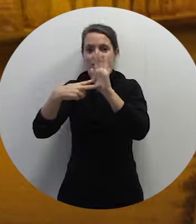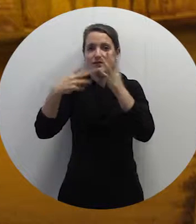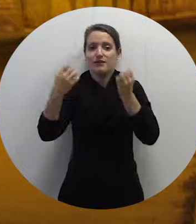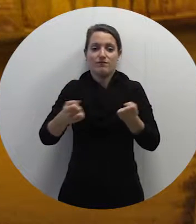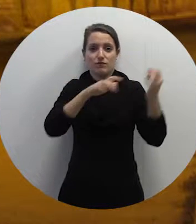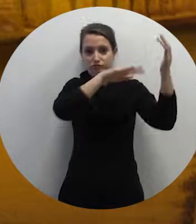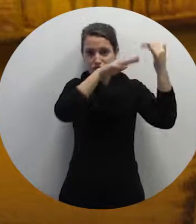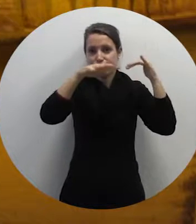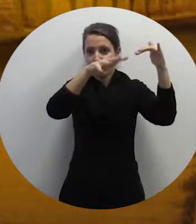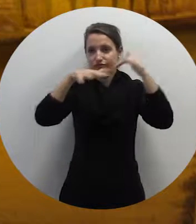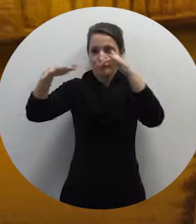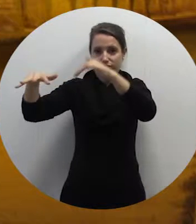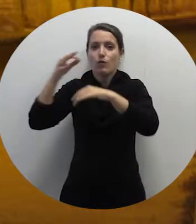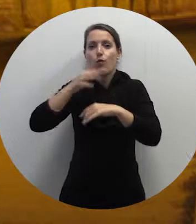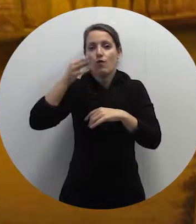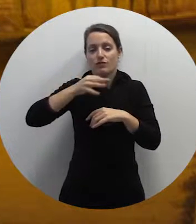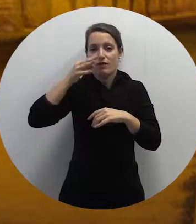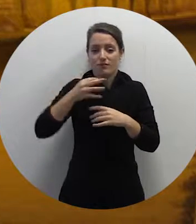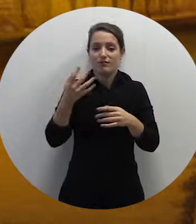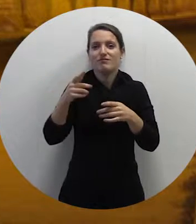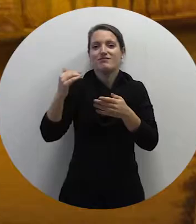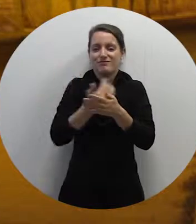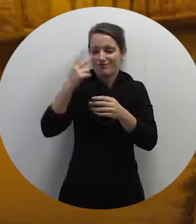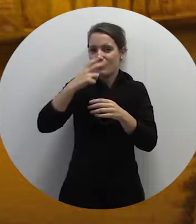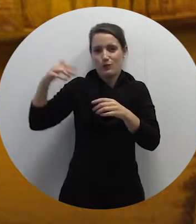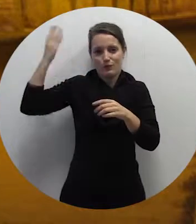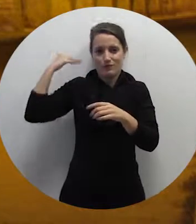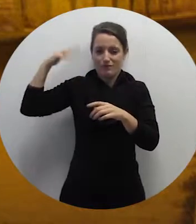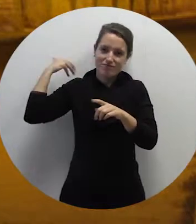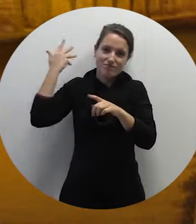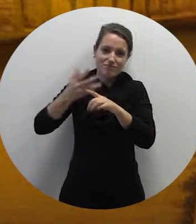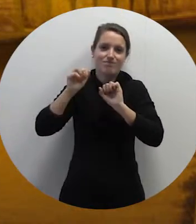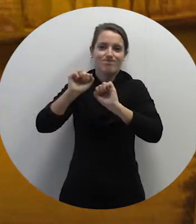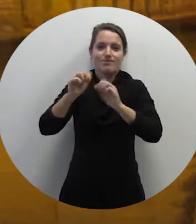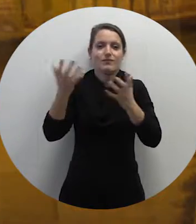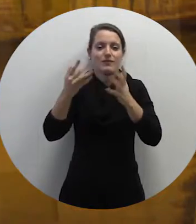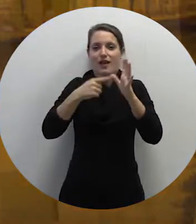so far is probably the one in Attard.